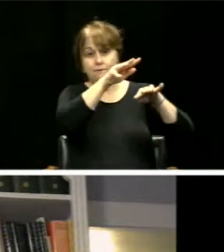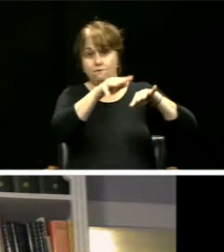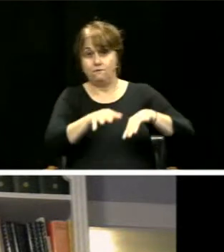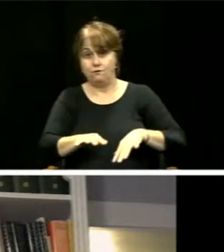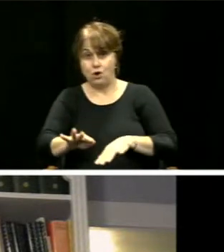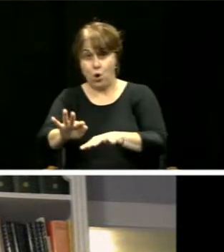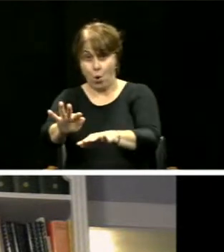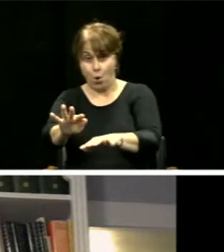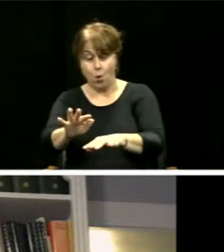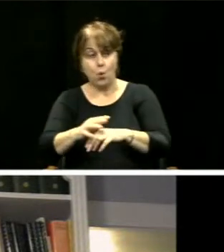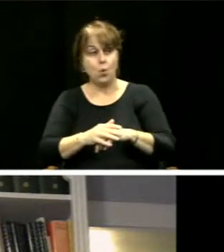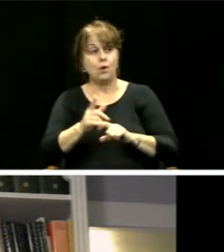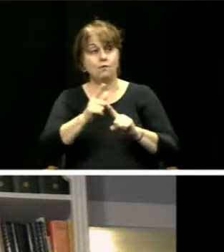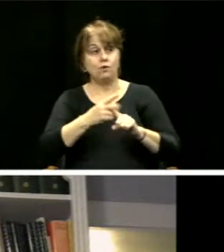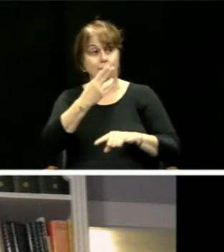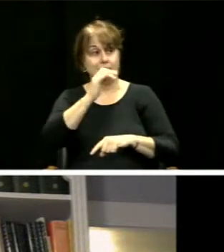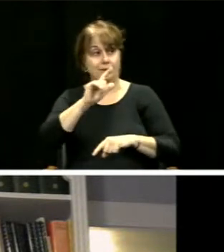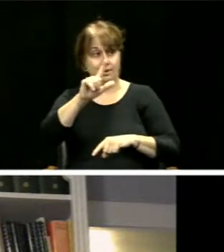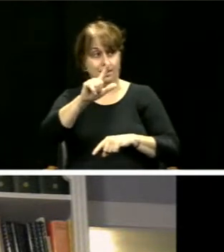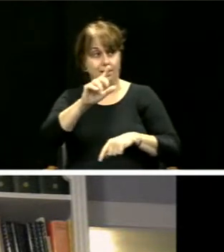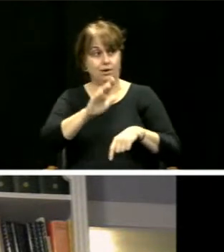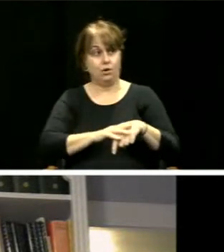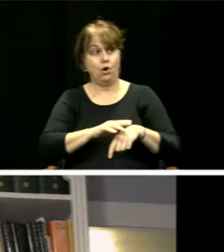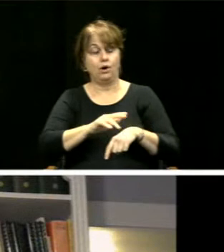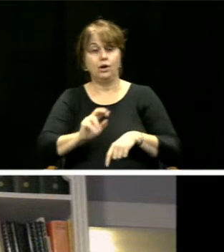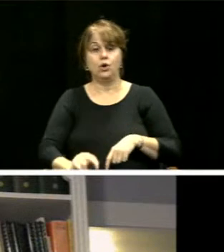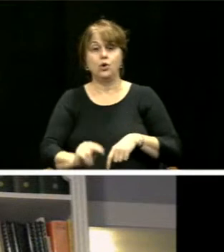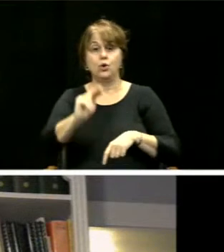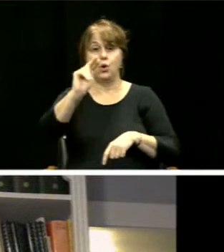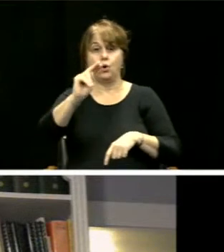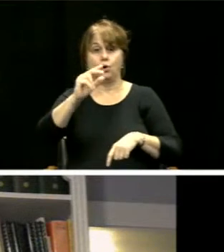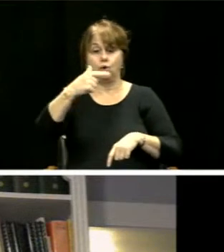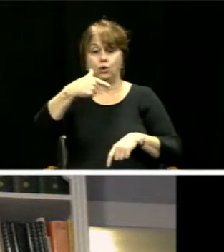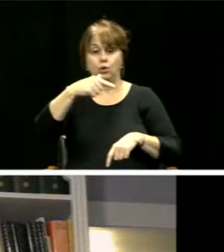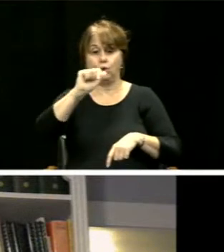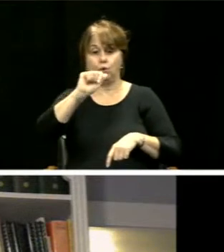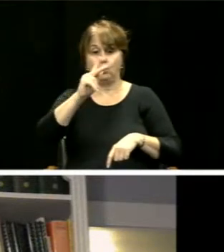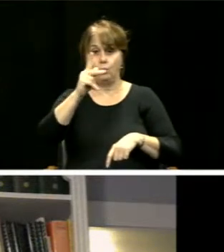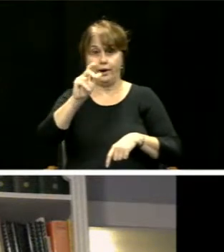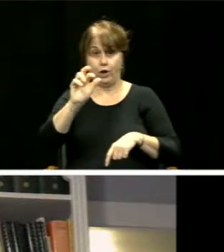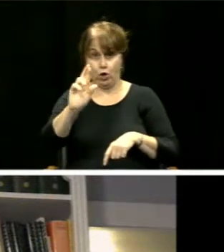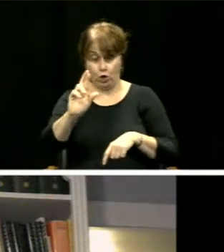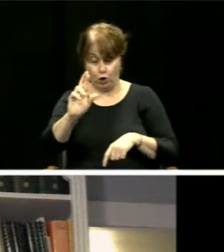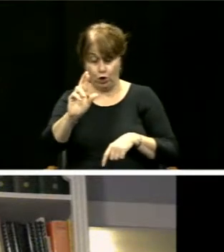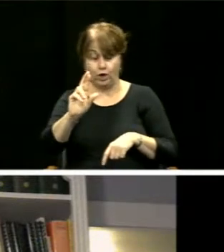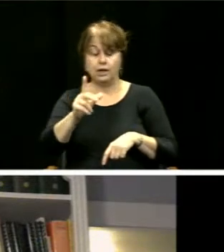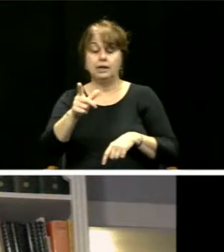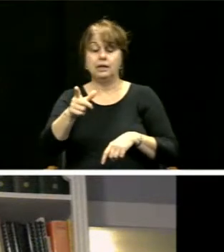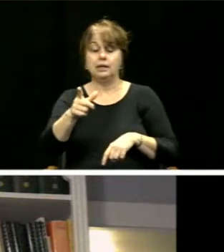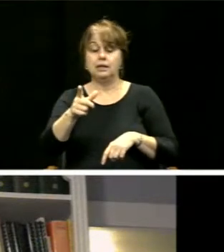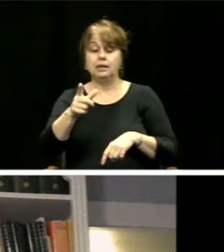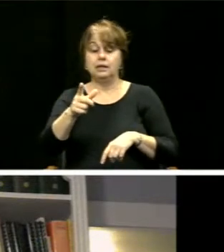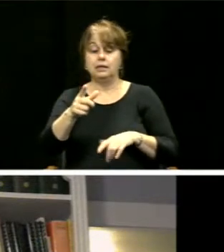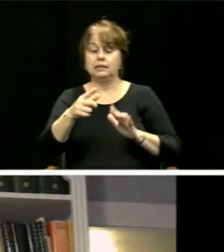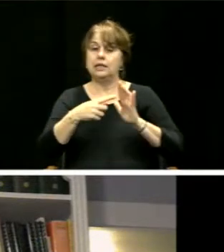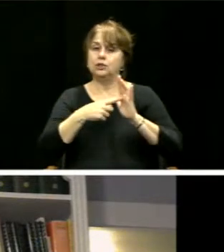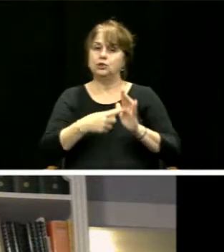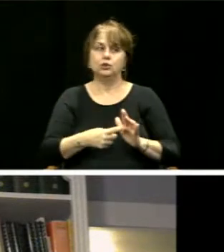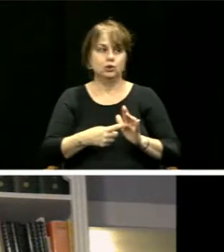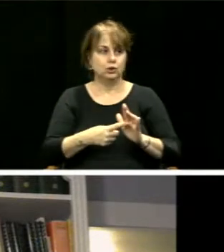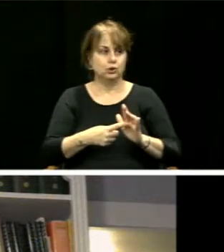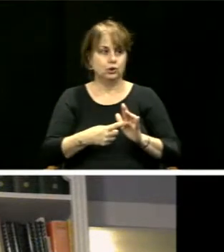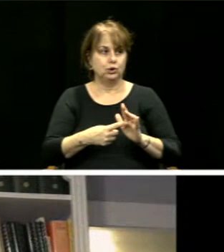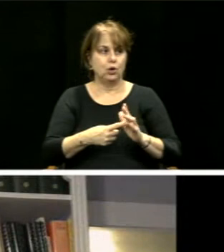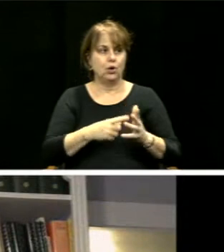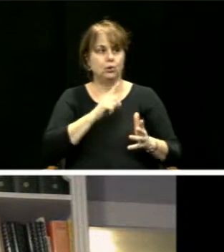handles from the hill on North Quaker would suggest that it is no